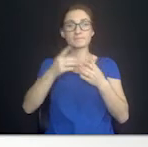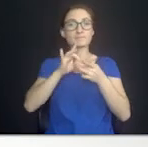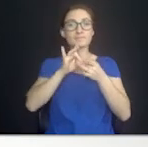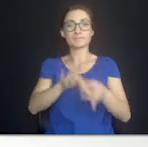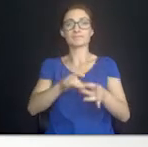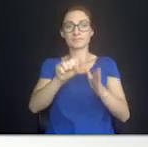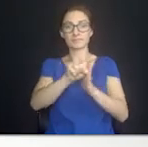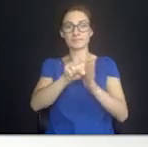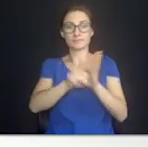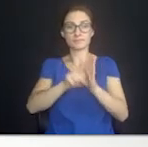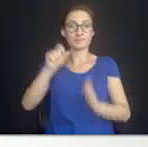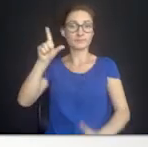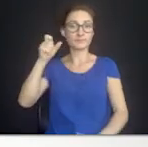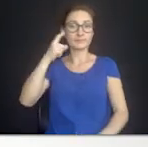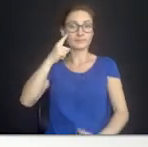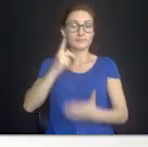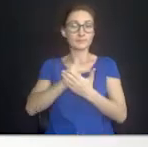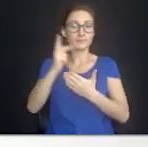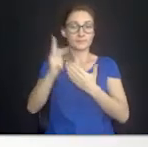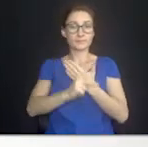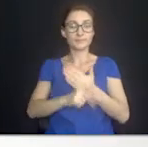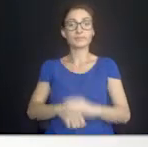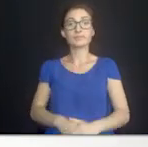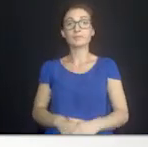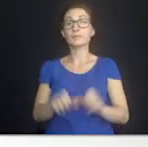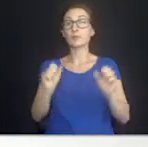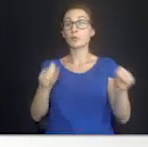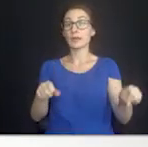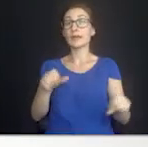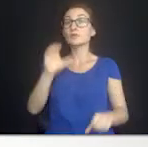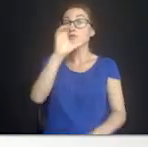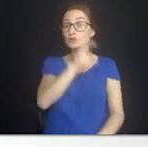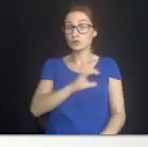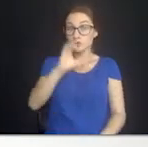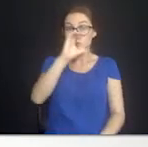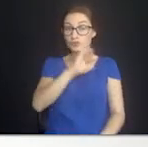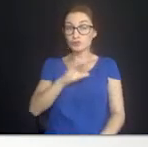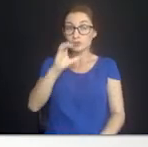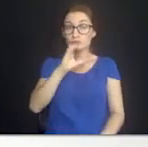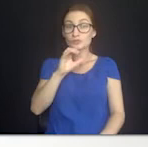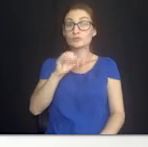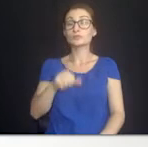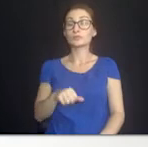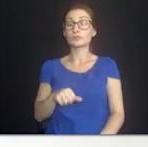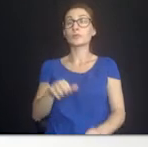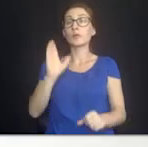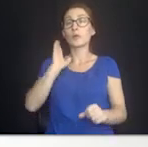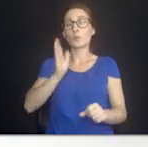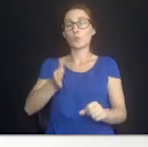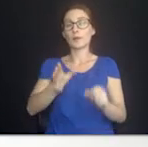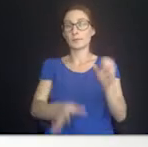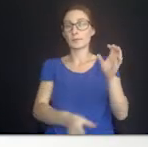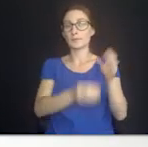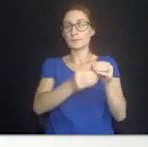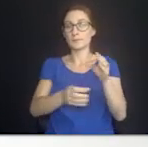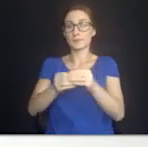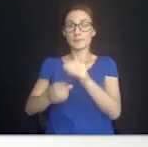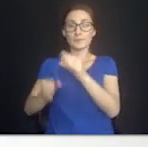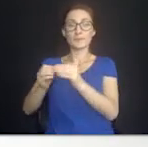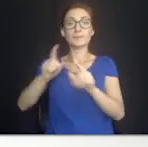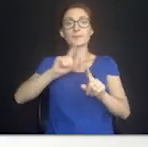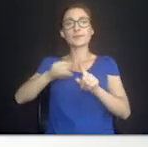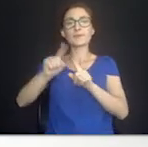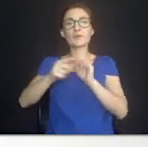strictly state government programs. We have search for programs, which allows you to use this criteria